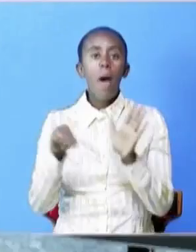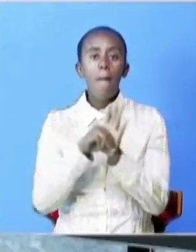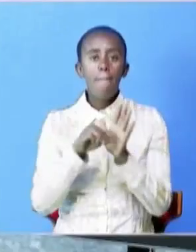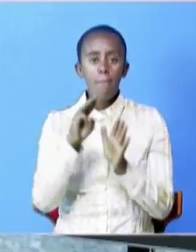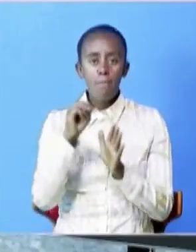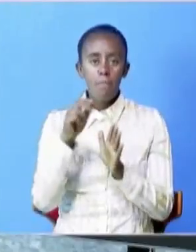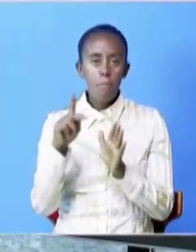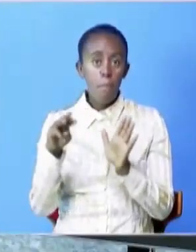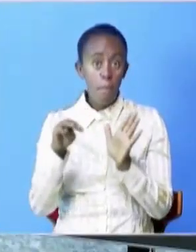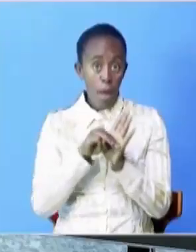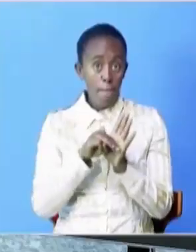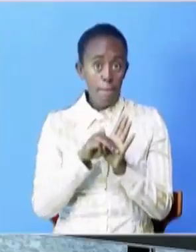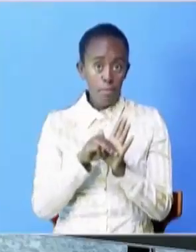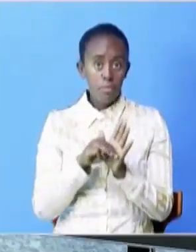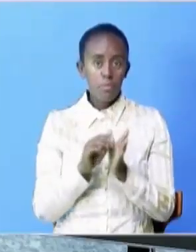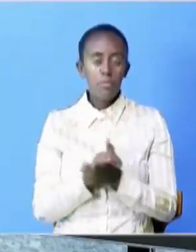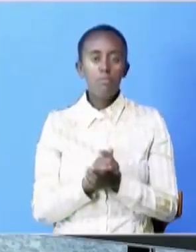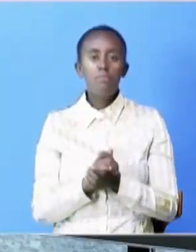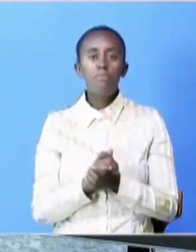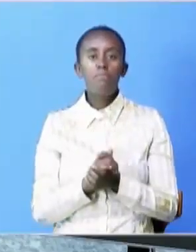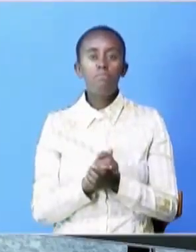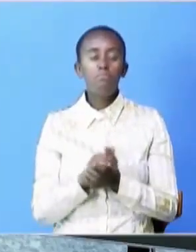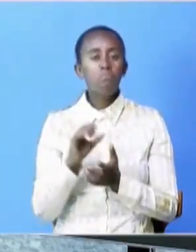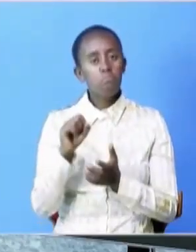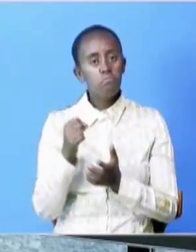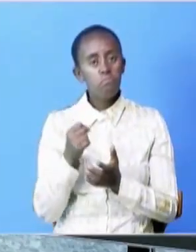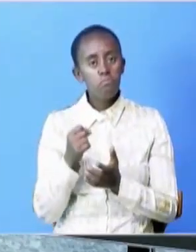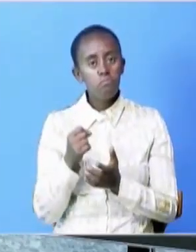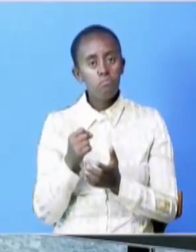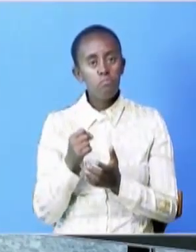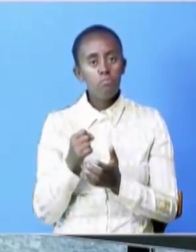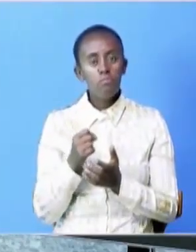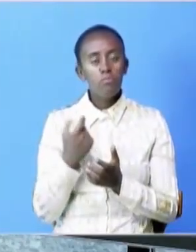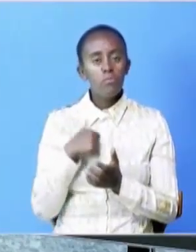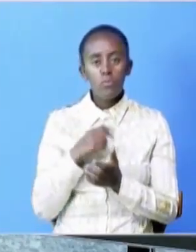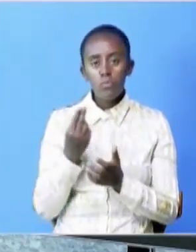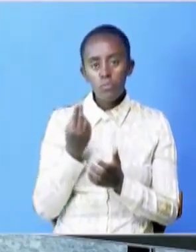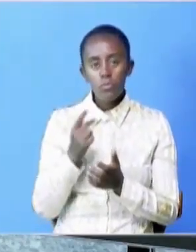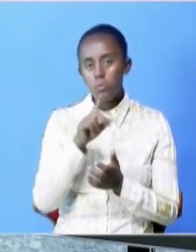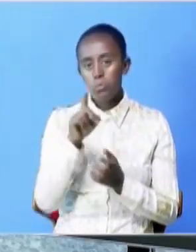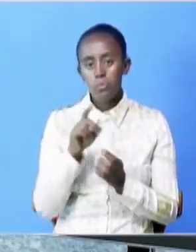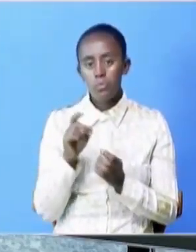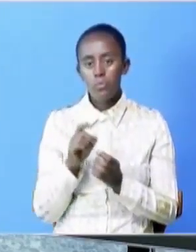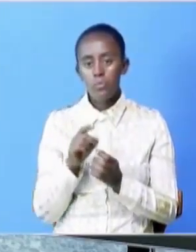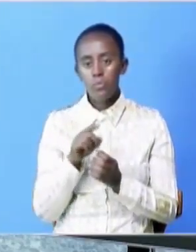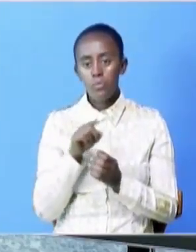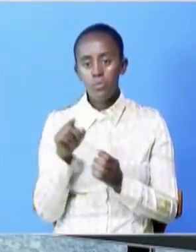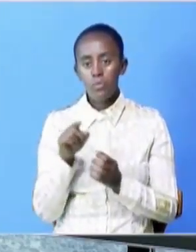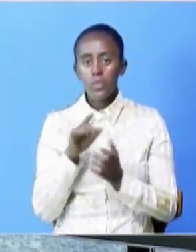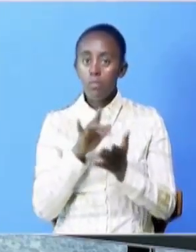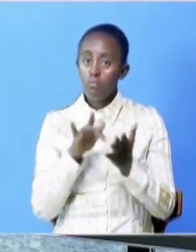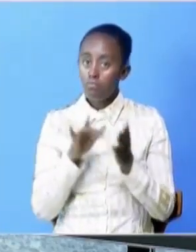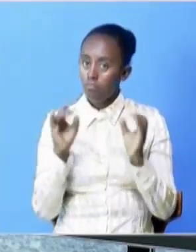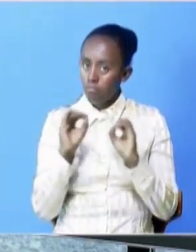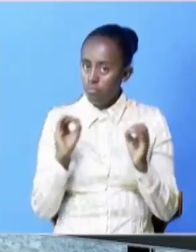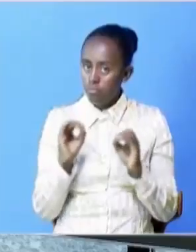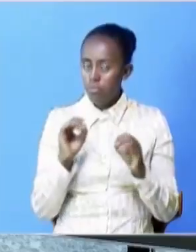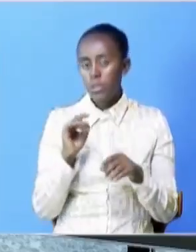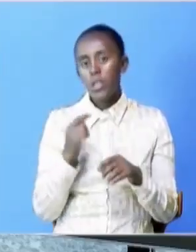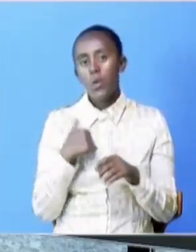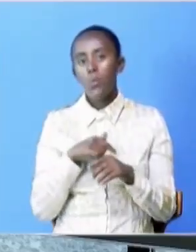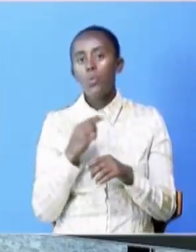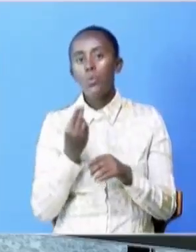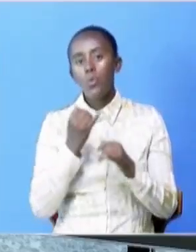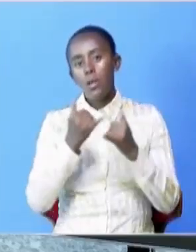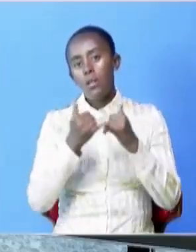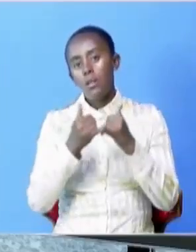Question mark. Do you study math? So again, we have not used the question mark in the middle of the sentence. We used